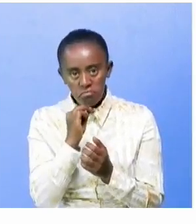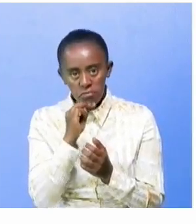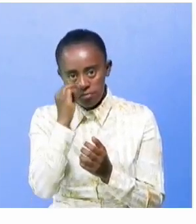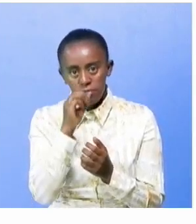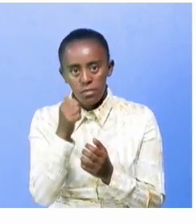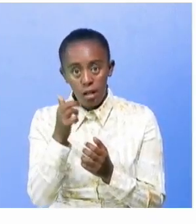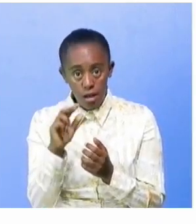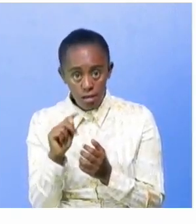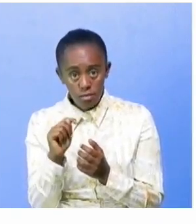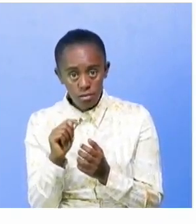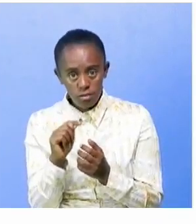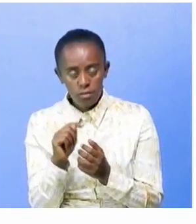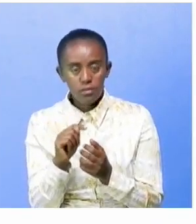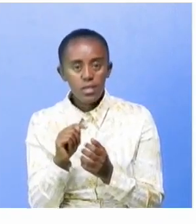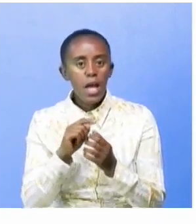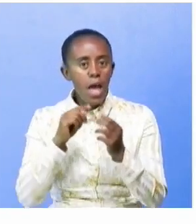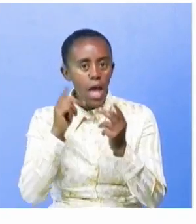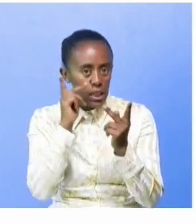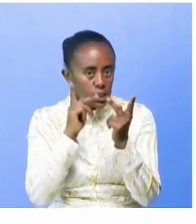exhibits